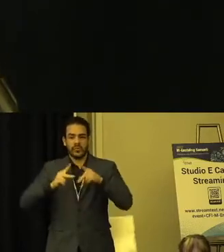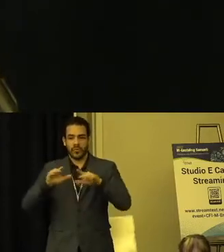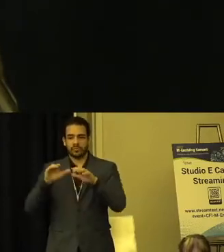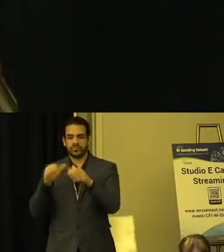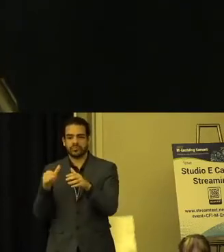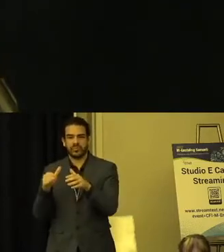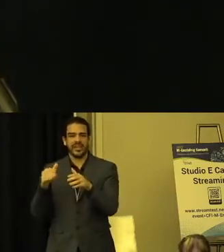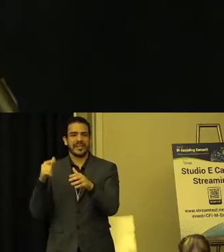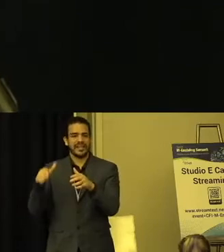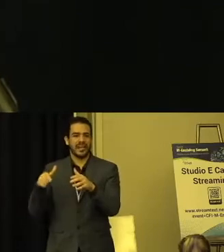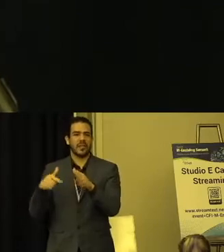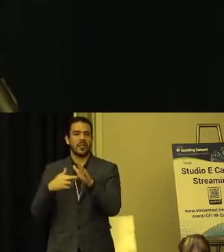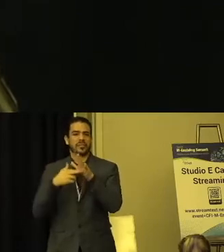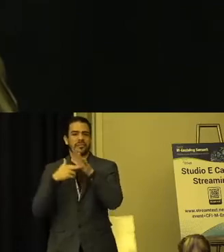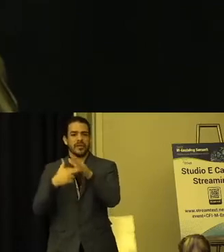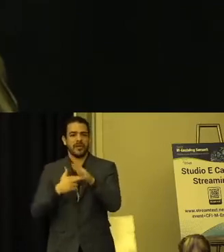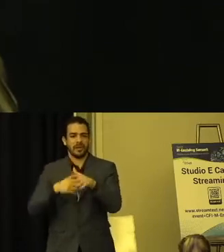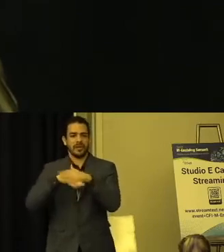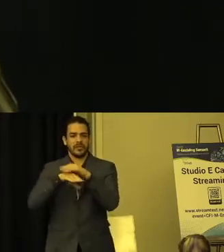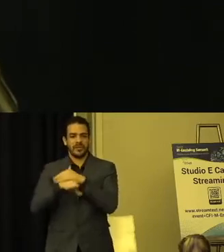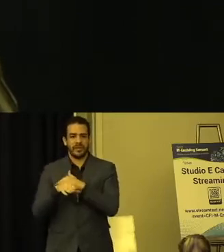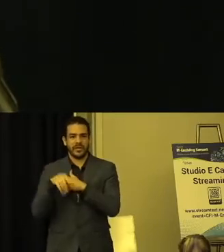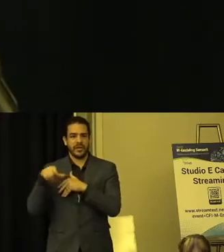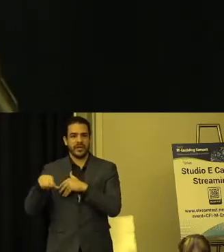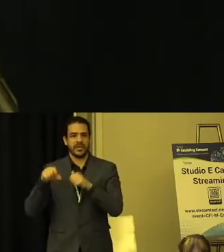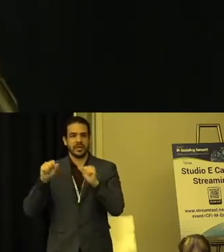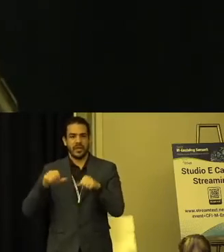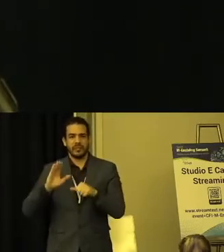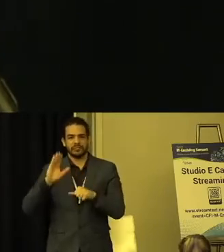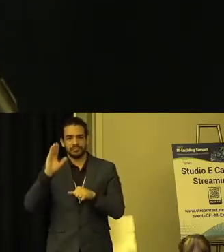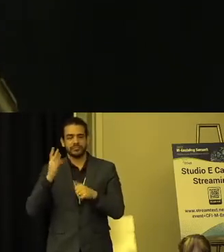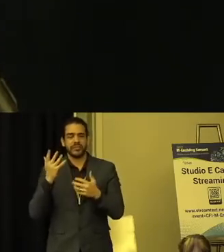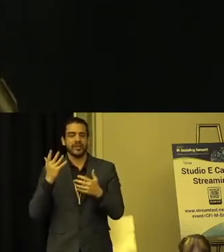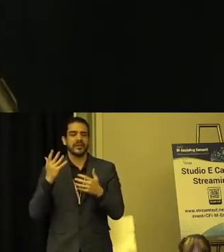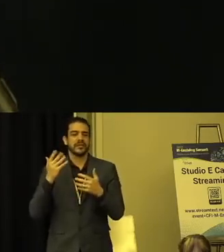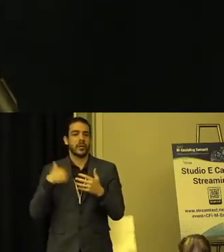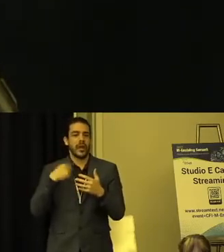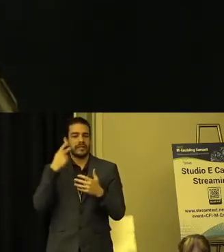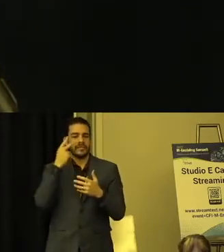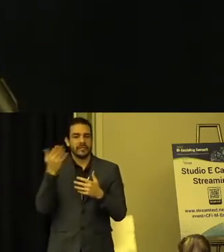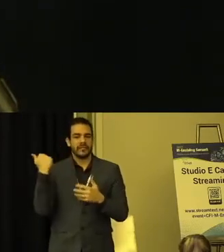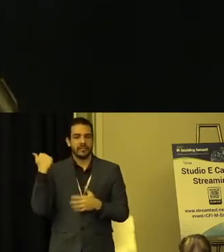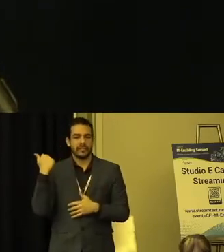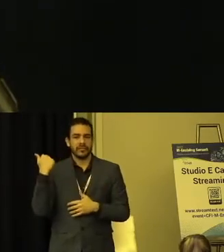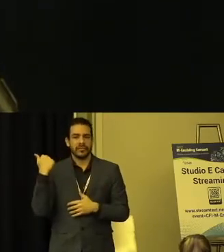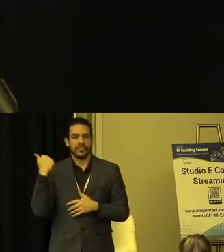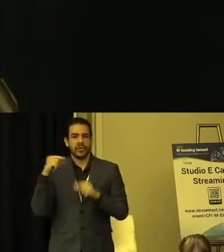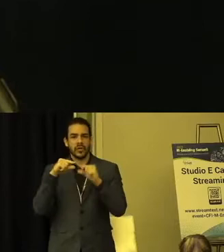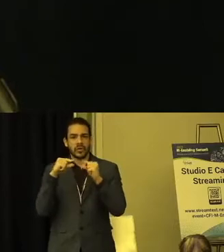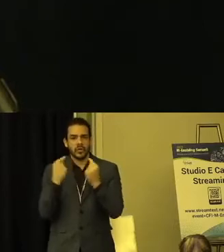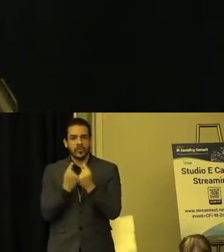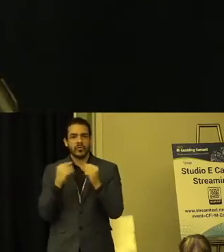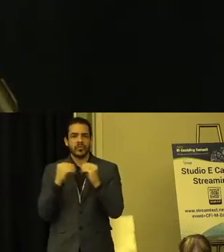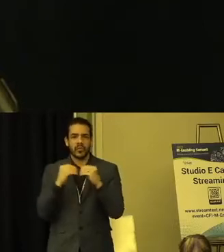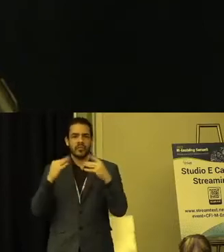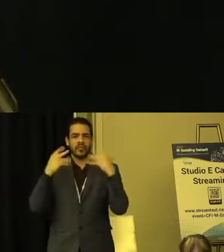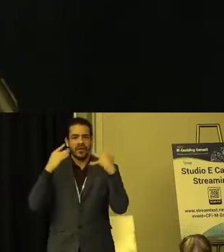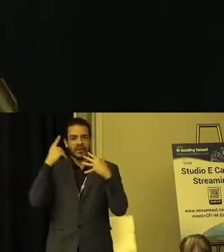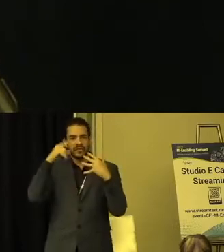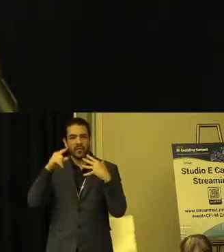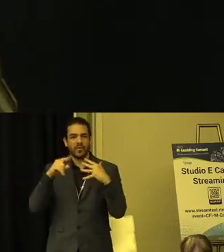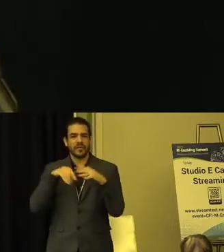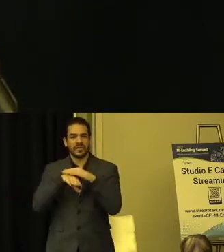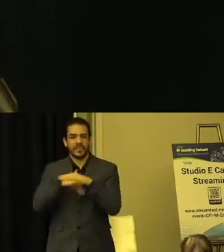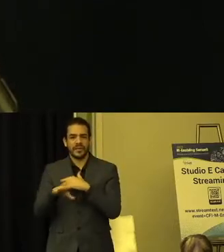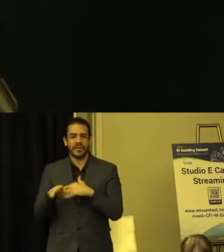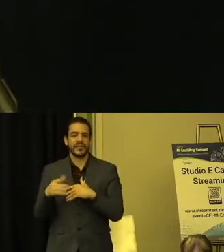accessibility participating in the work. They can certainly raise issues. I have seen groups become more friendly to accessibility.